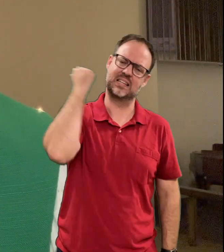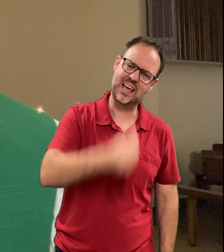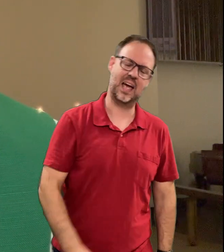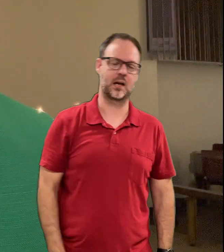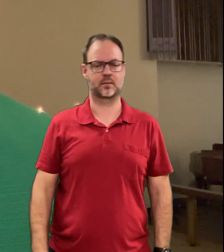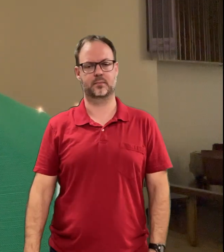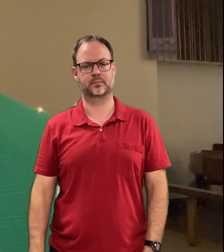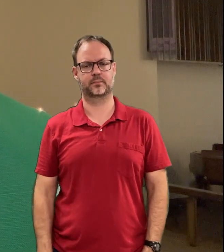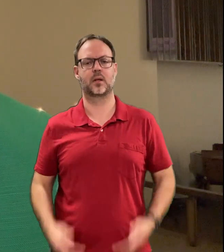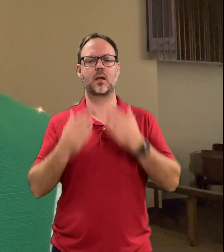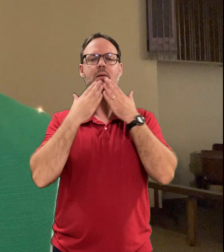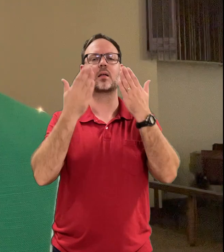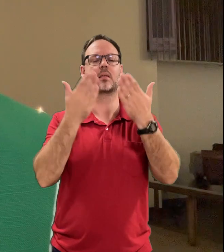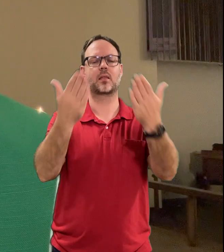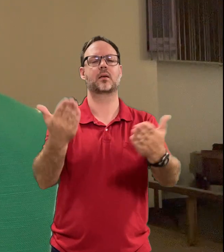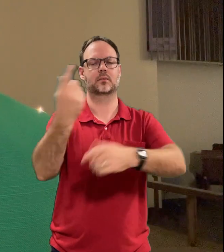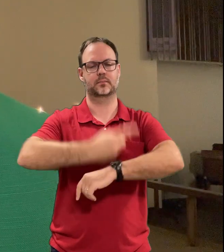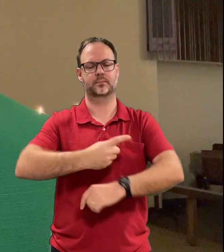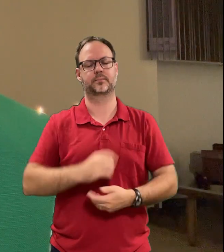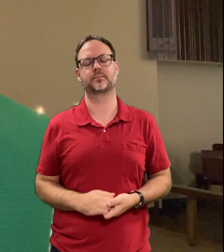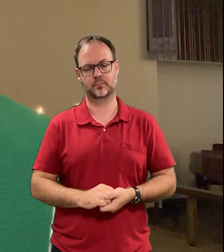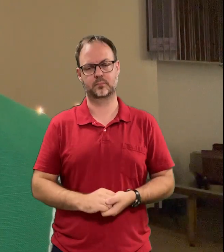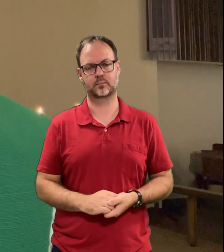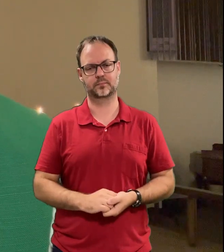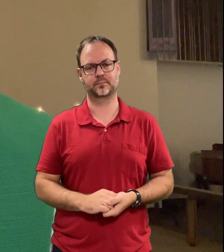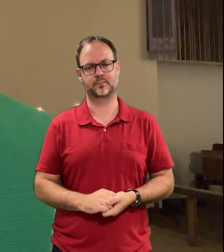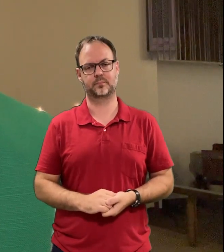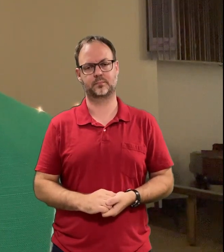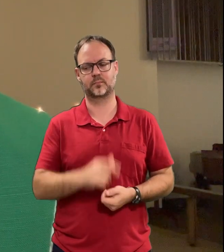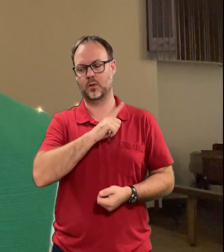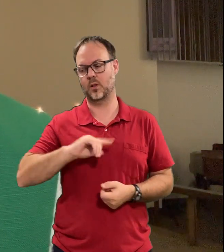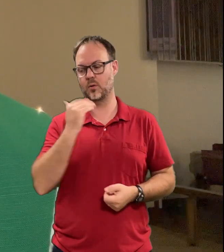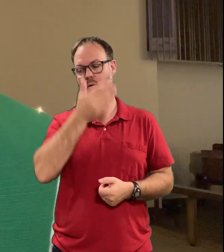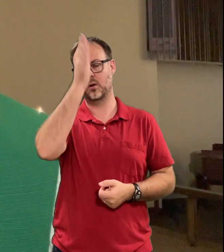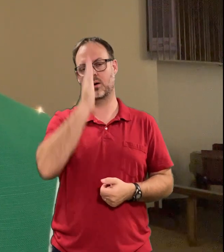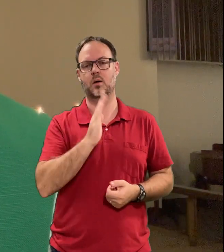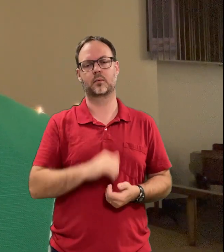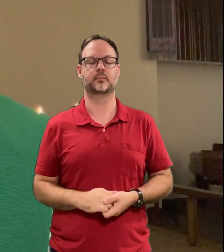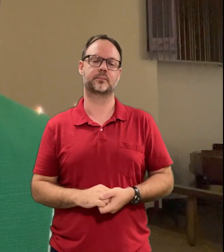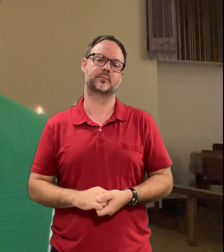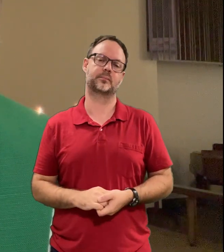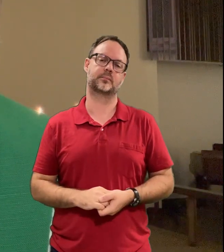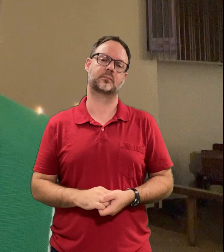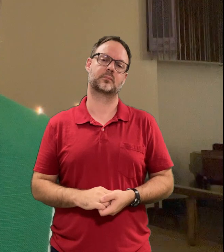day is Thanksgiving Day to the Lord our God.